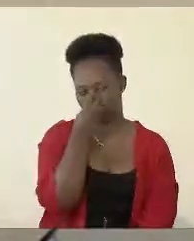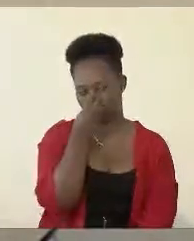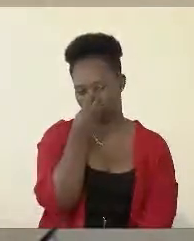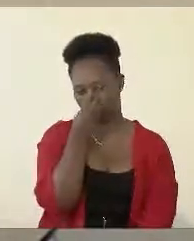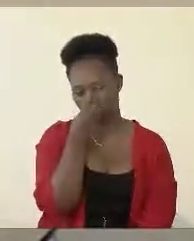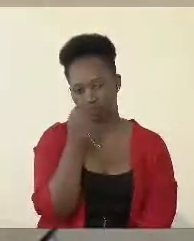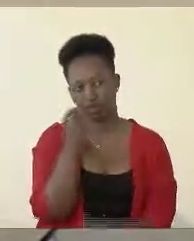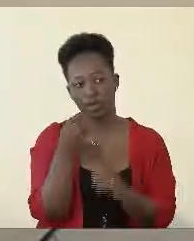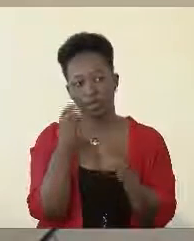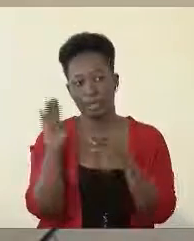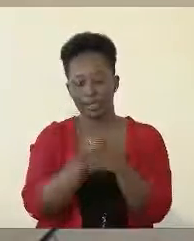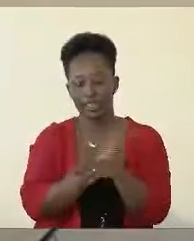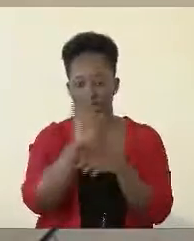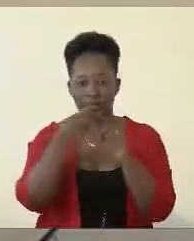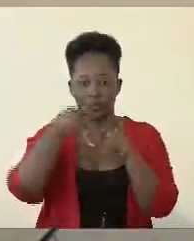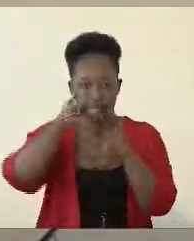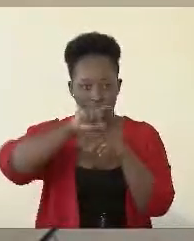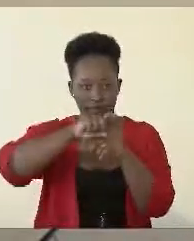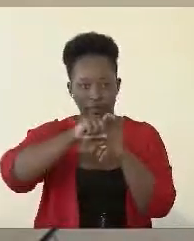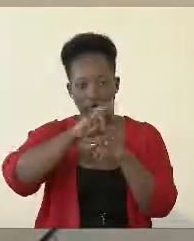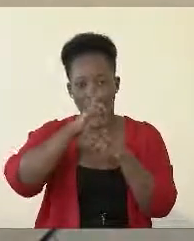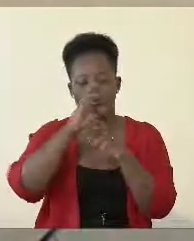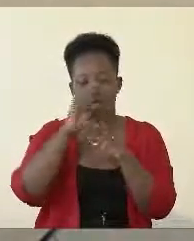respect and